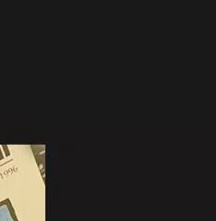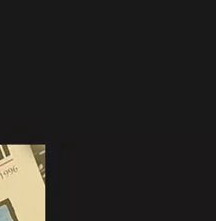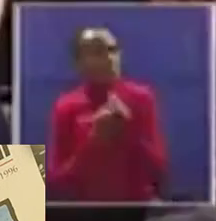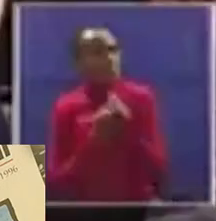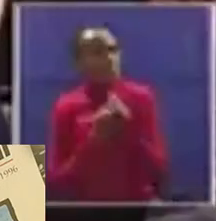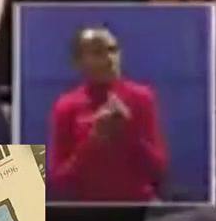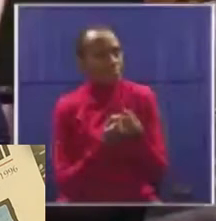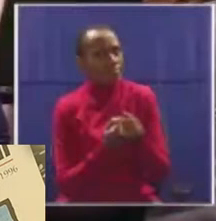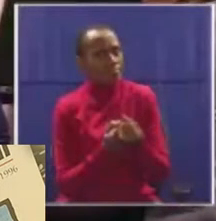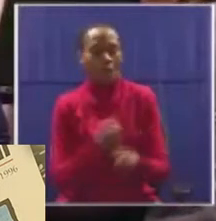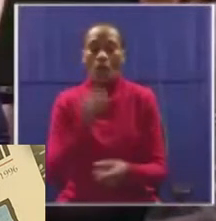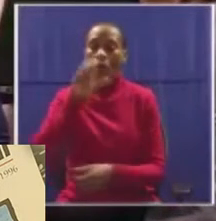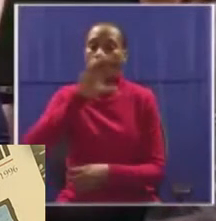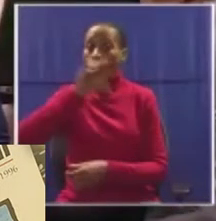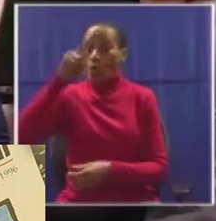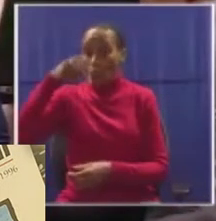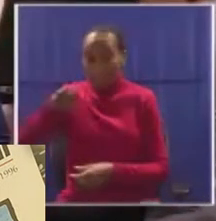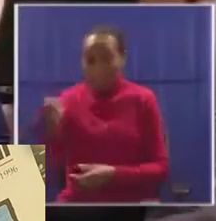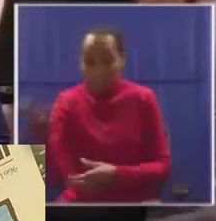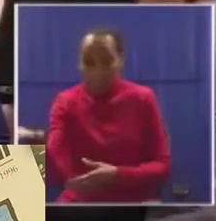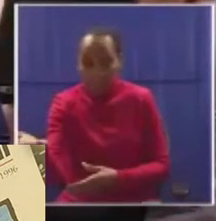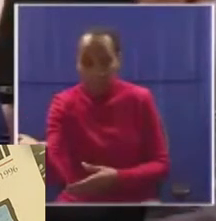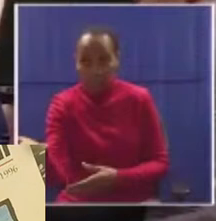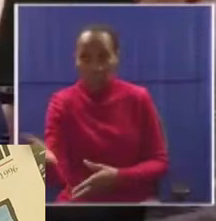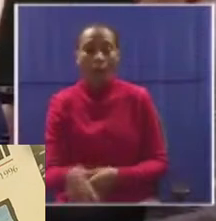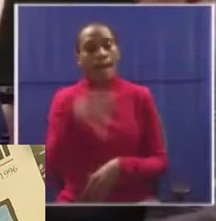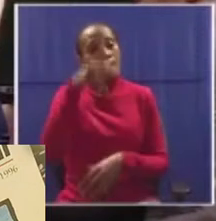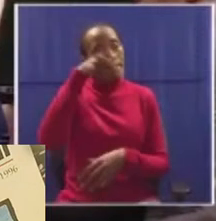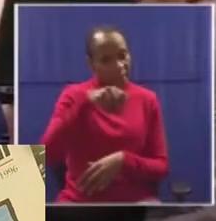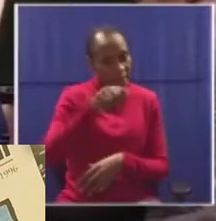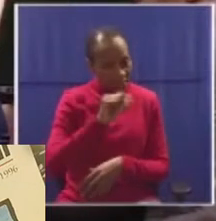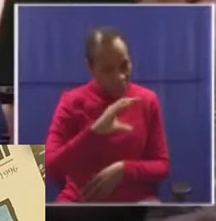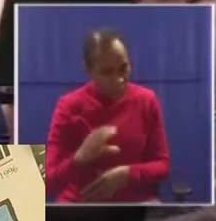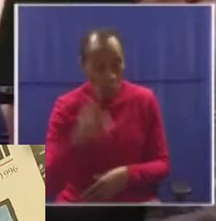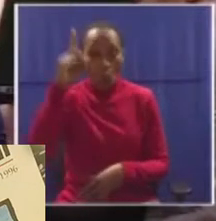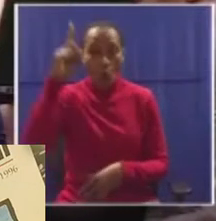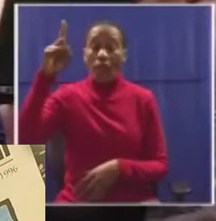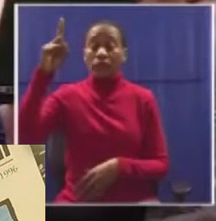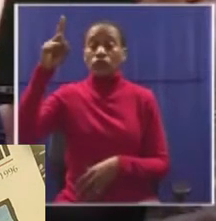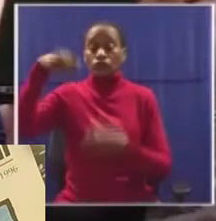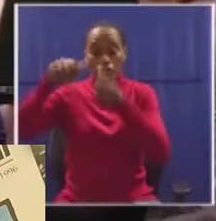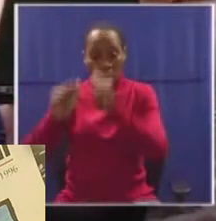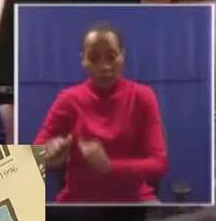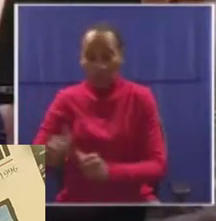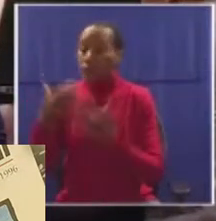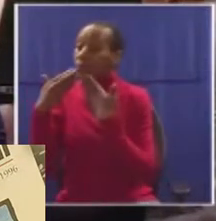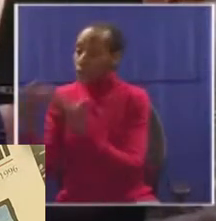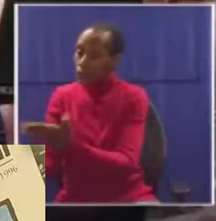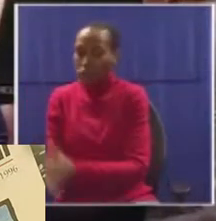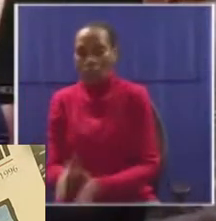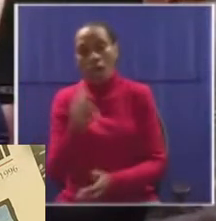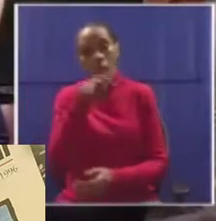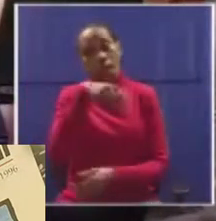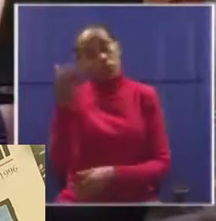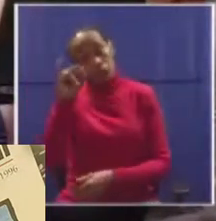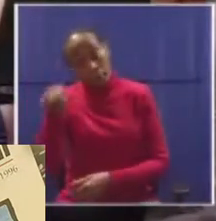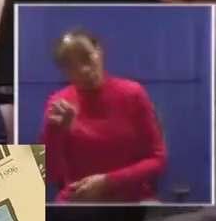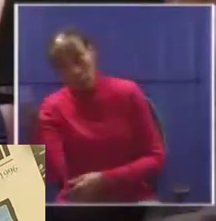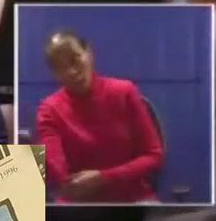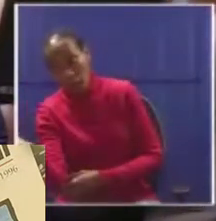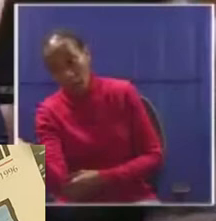thank you the pic one in favor thank you al-jama